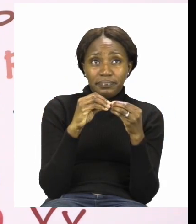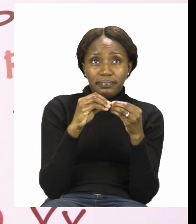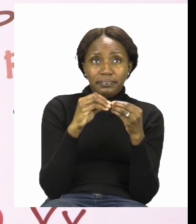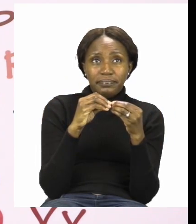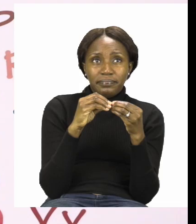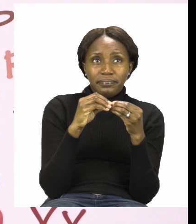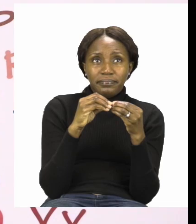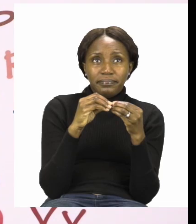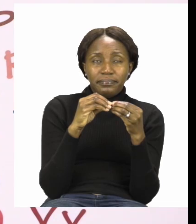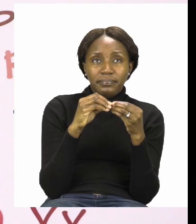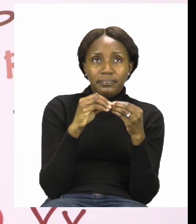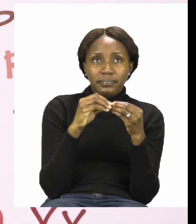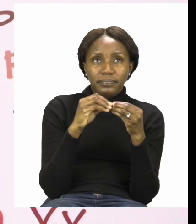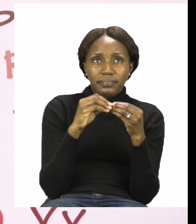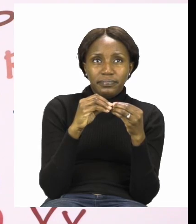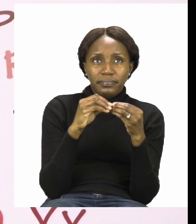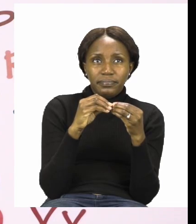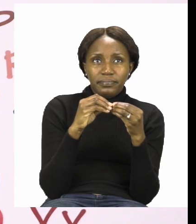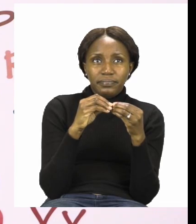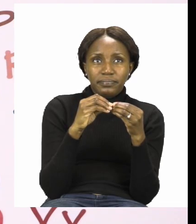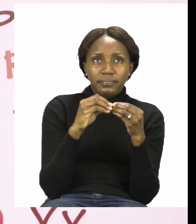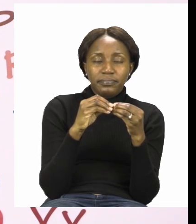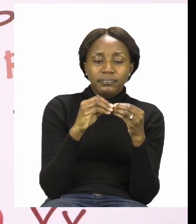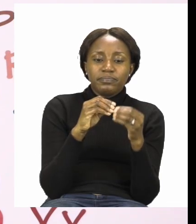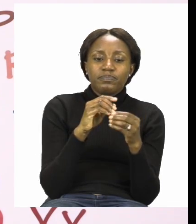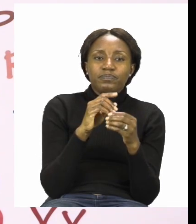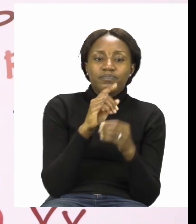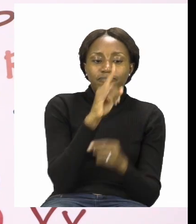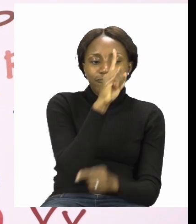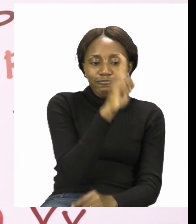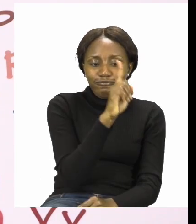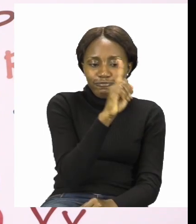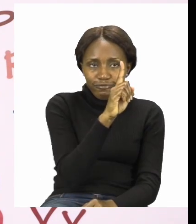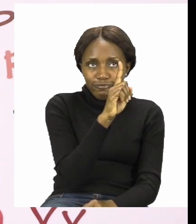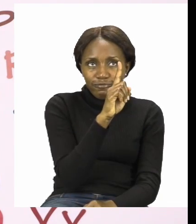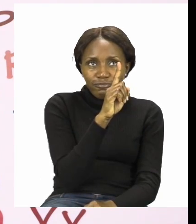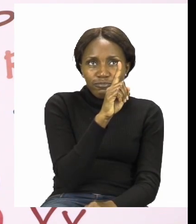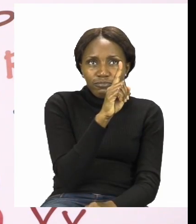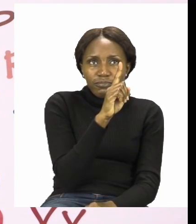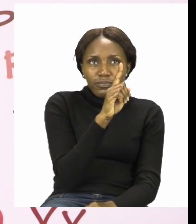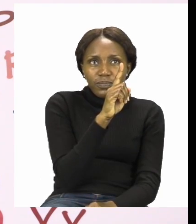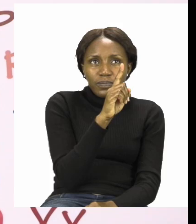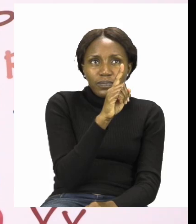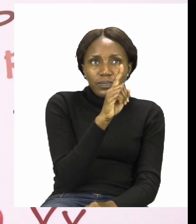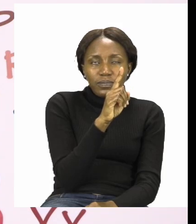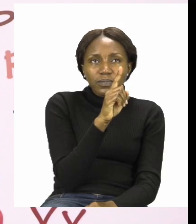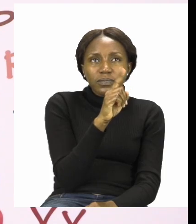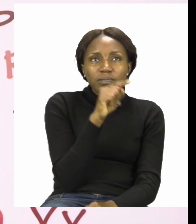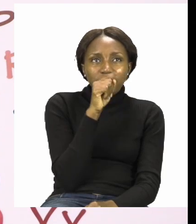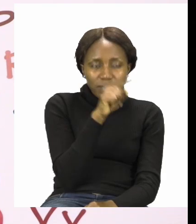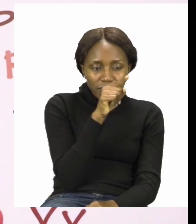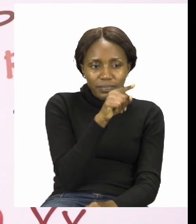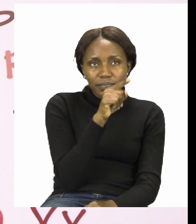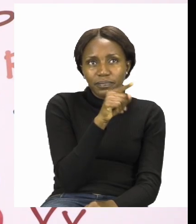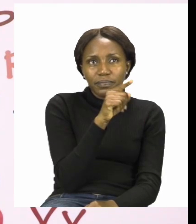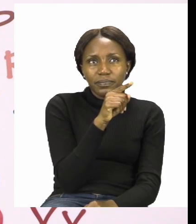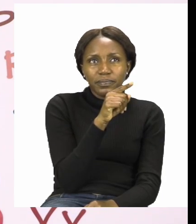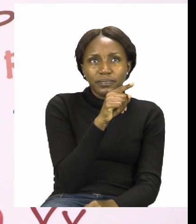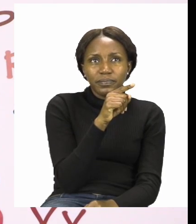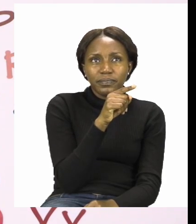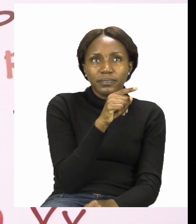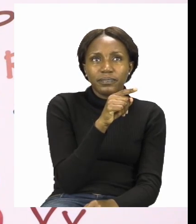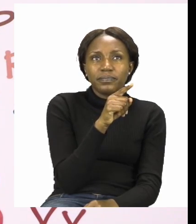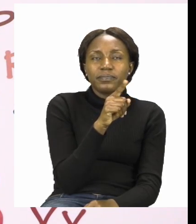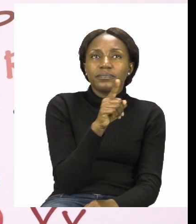And the first one we're going to take is this one here, this digit here. We are going to give this digit to